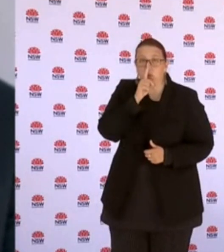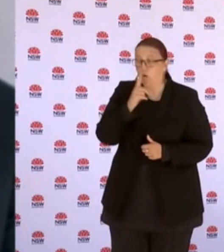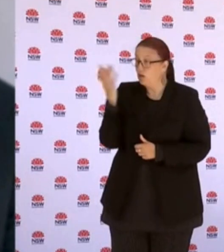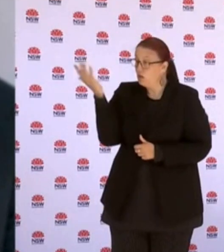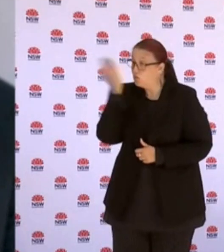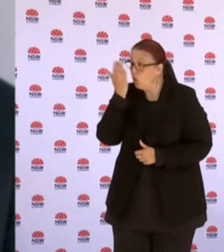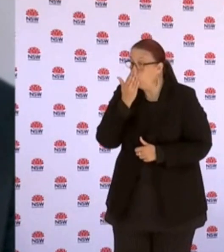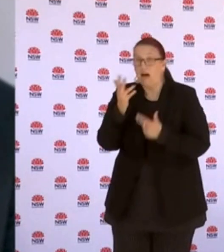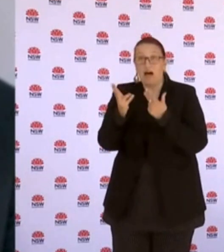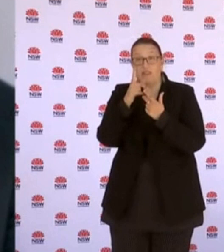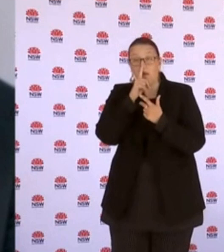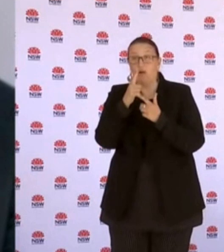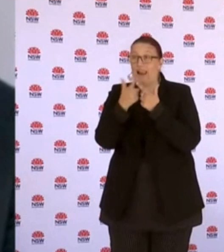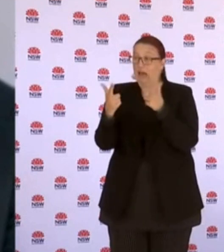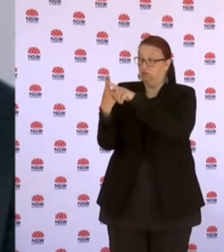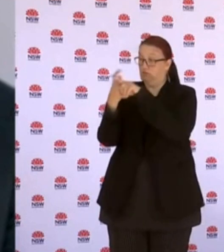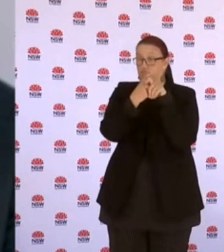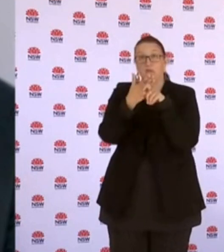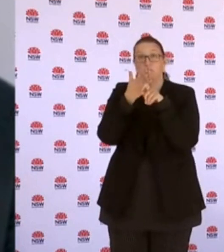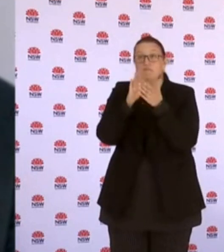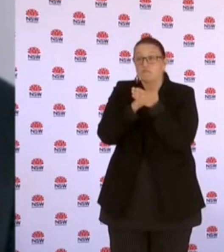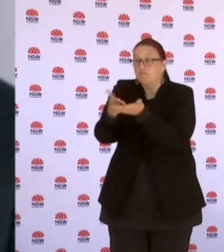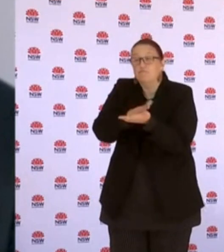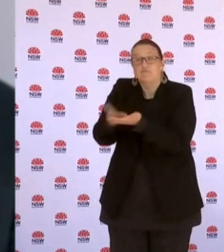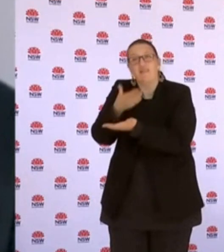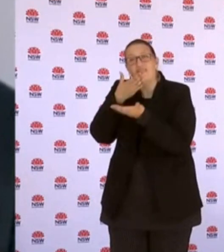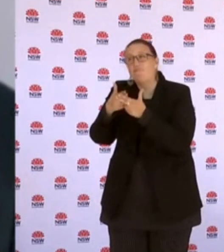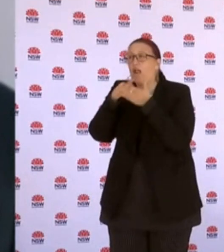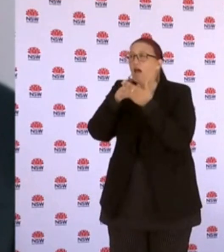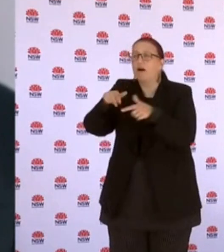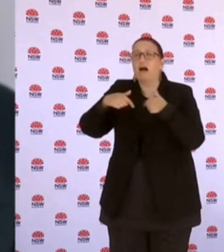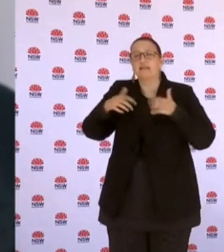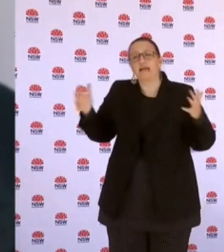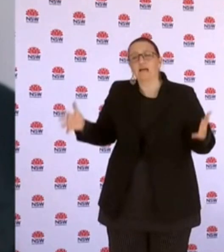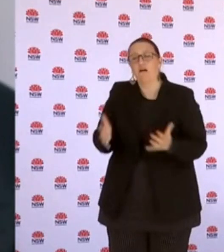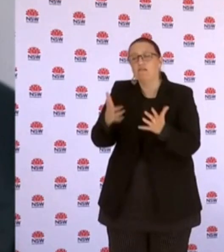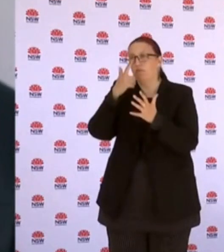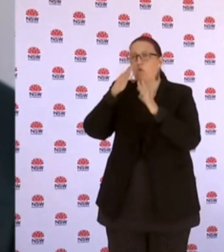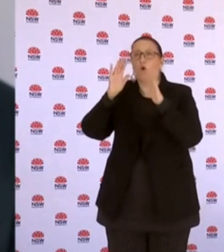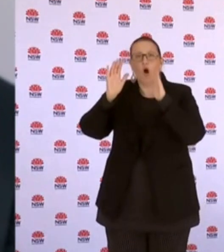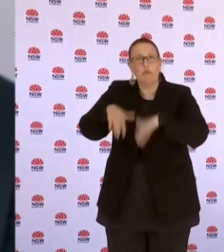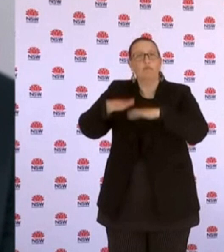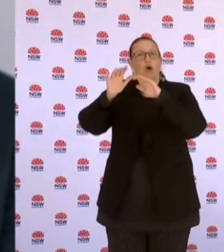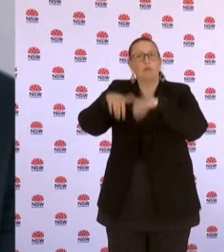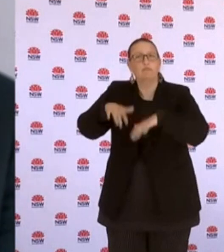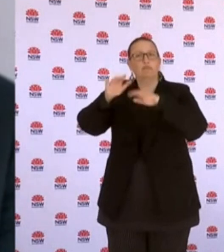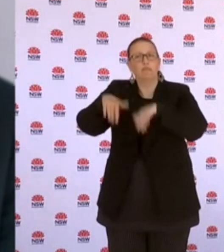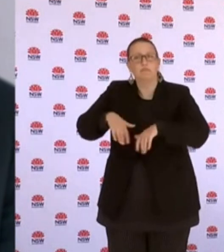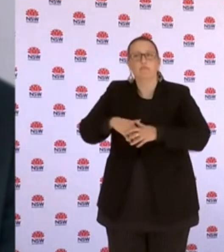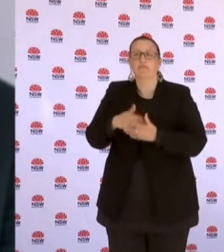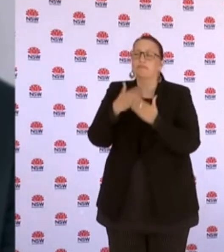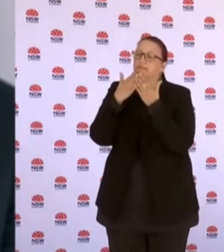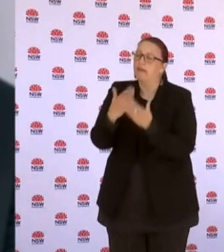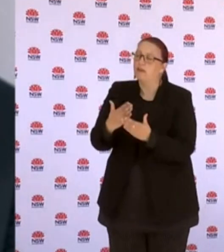sure that we can identify those cases and stop those chains of transmission. And another key driver still remains household